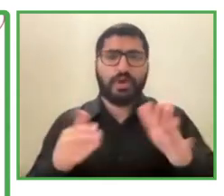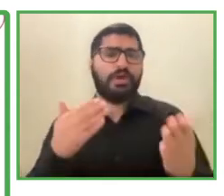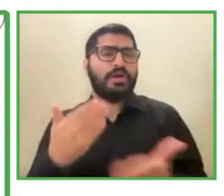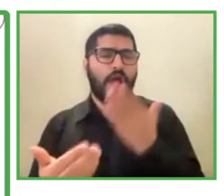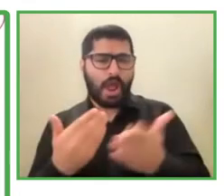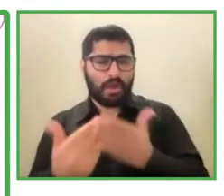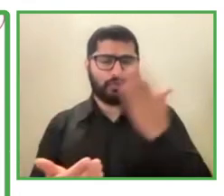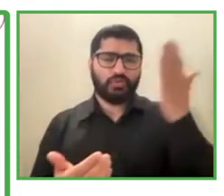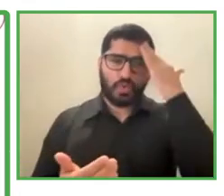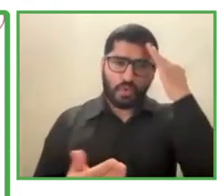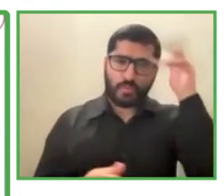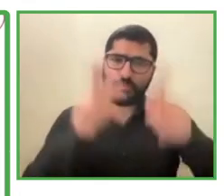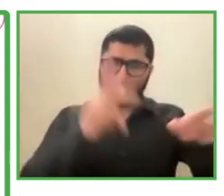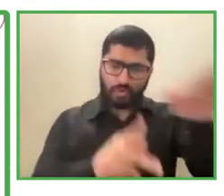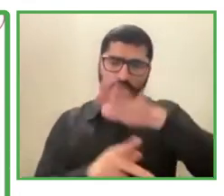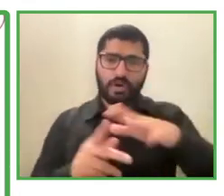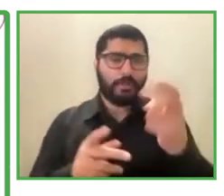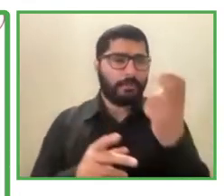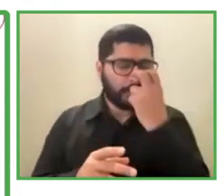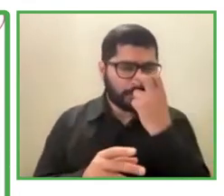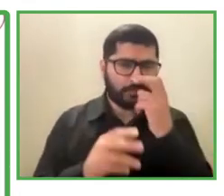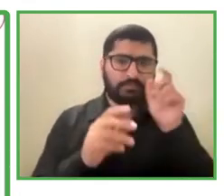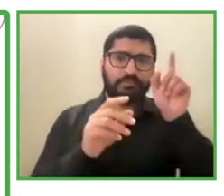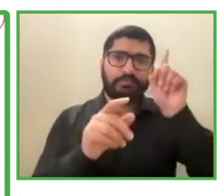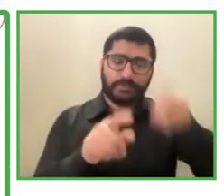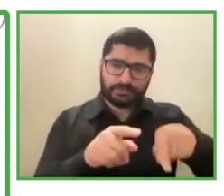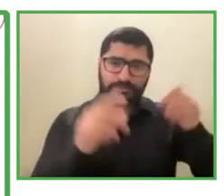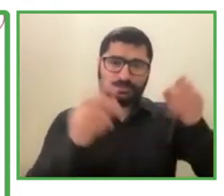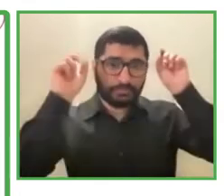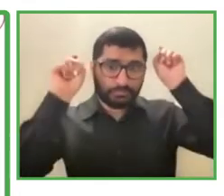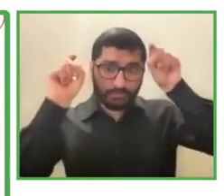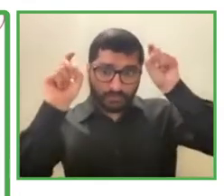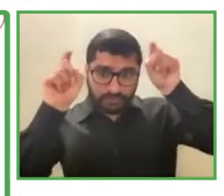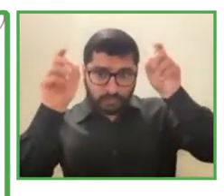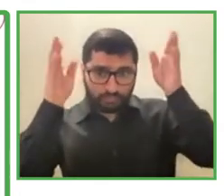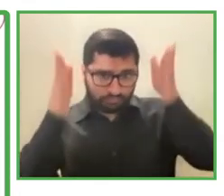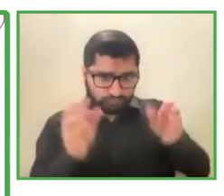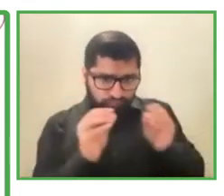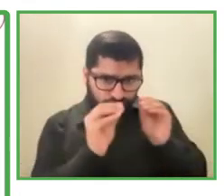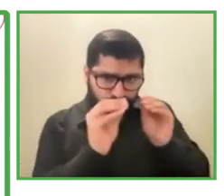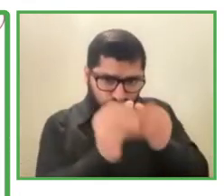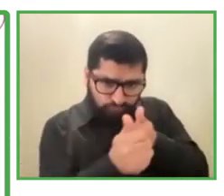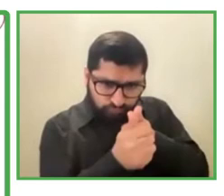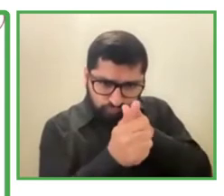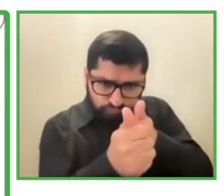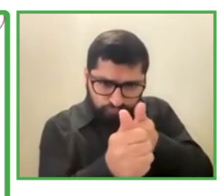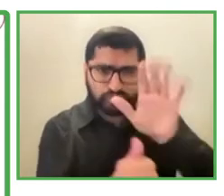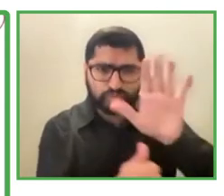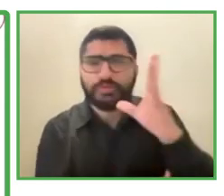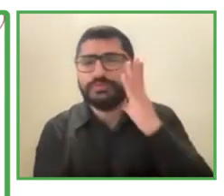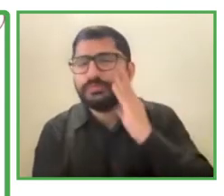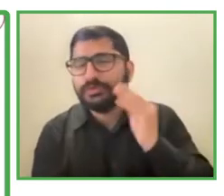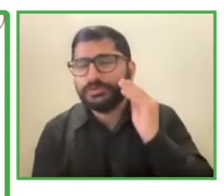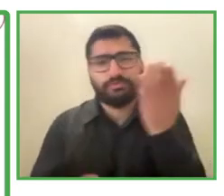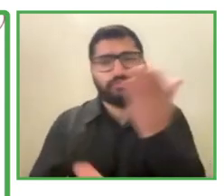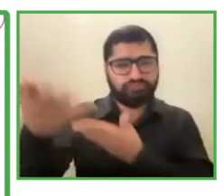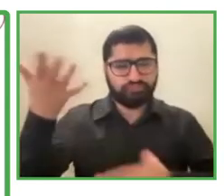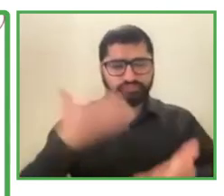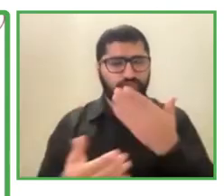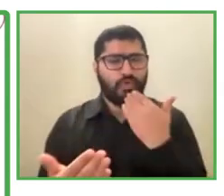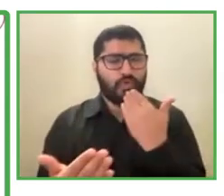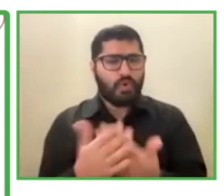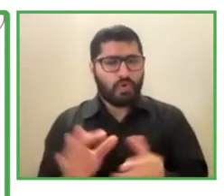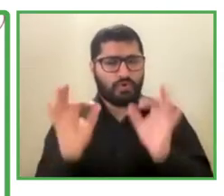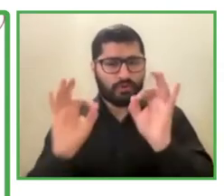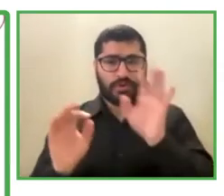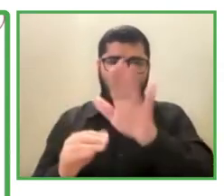and teachers give us fantastic feedback that the tool is easy to use. We know that it's scalable because we've seen